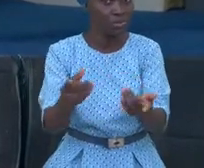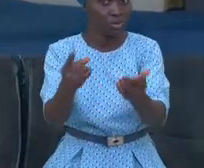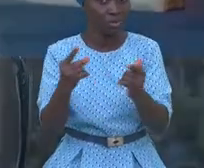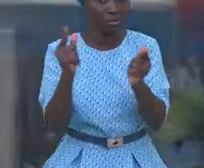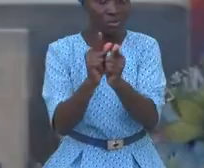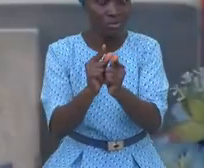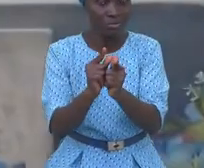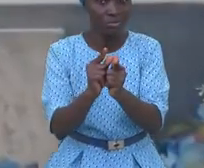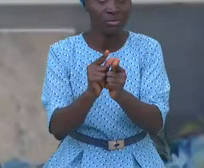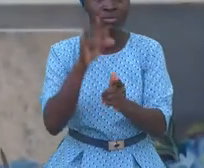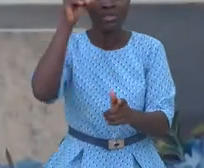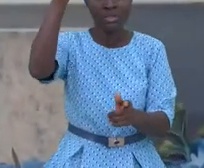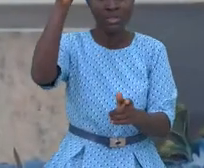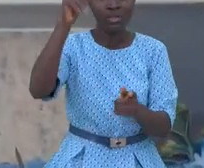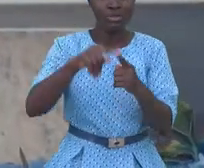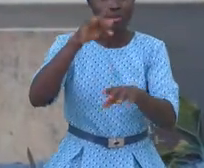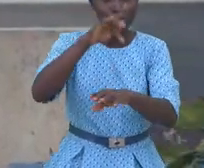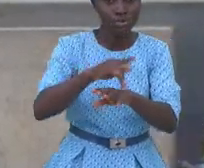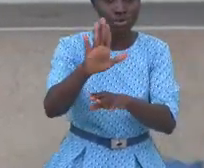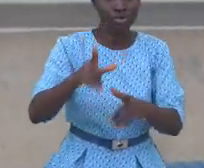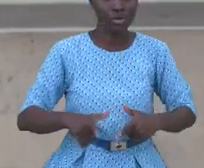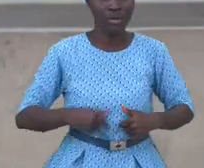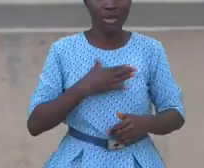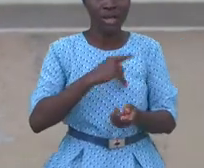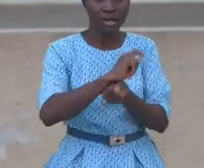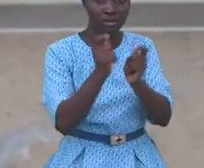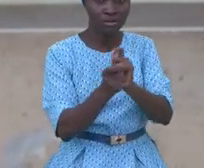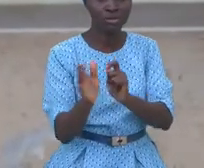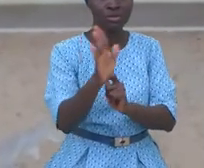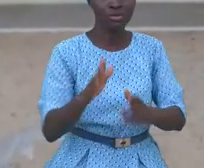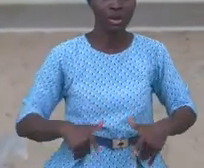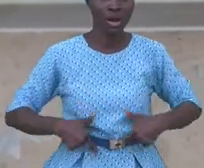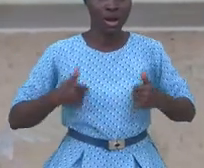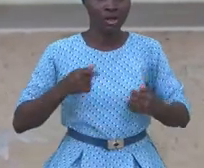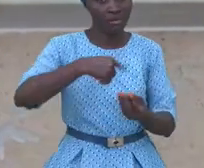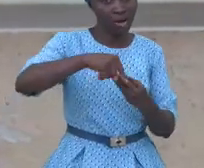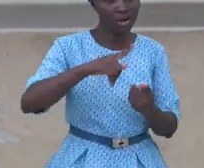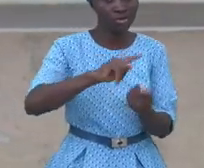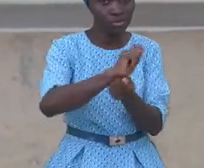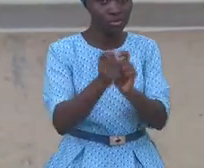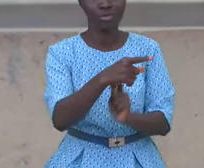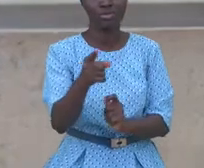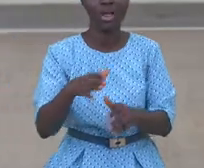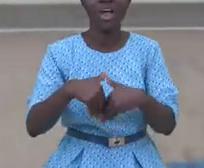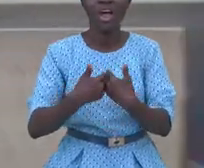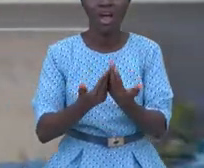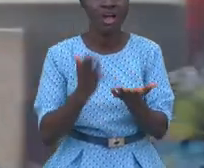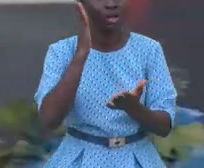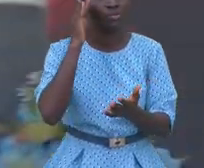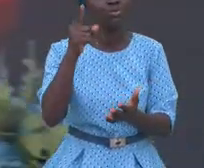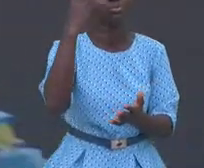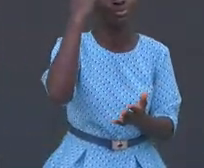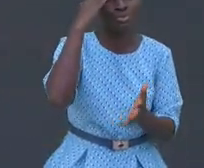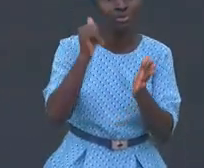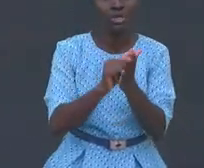him to touch your life, to turn your life around and to transform you, how would we know that Christ